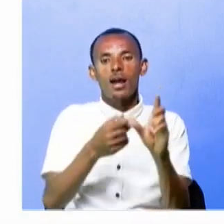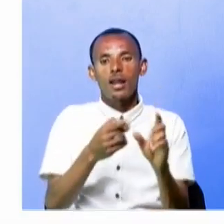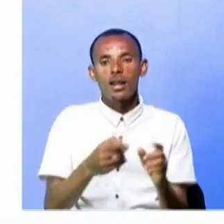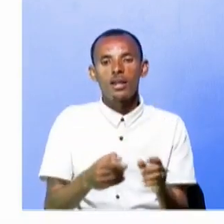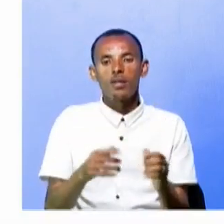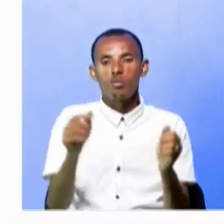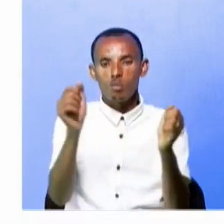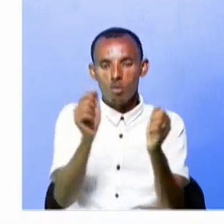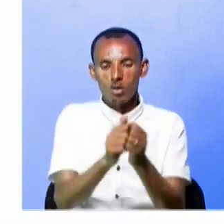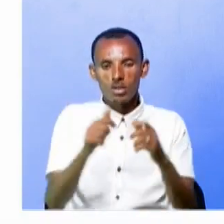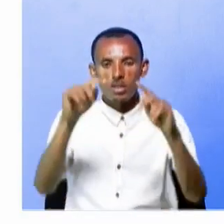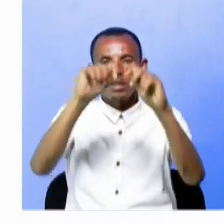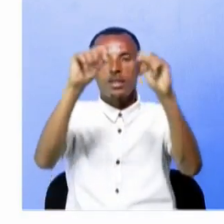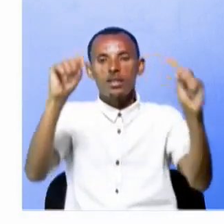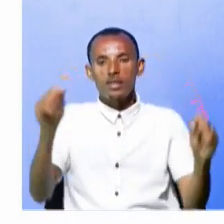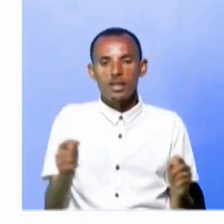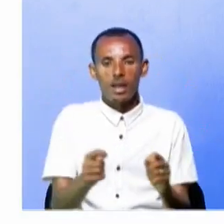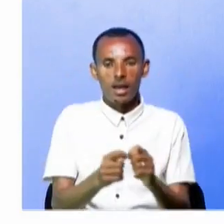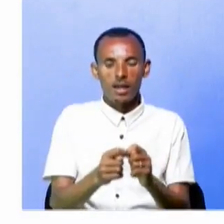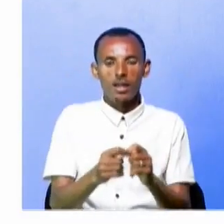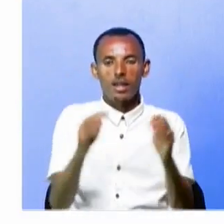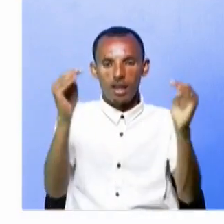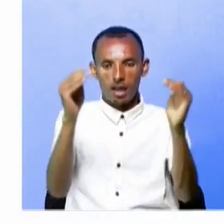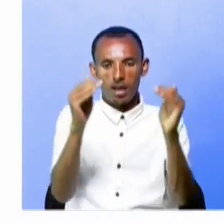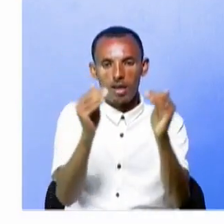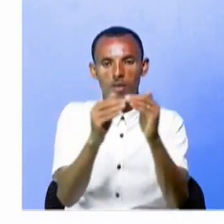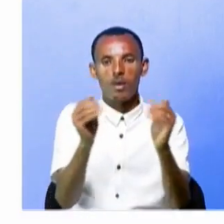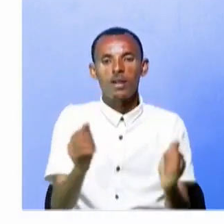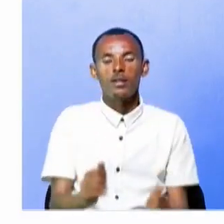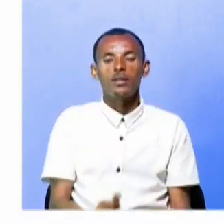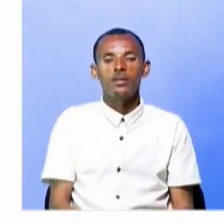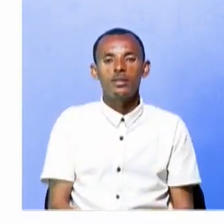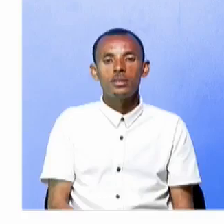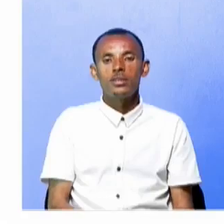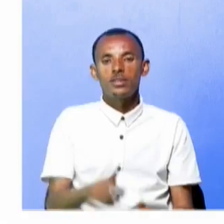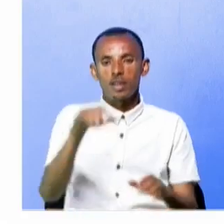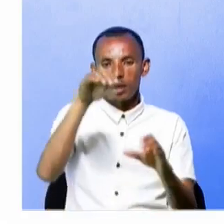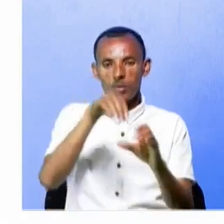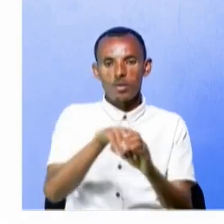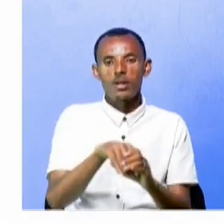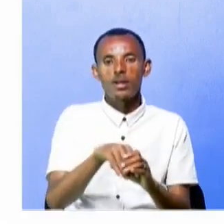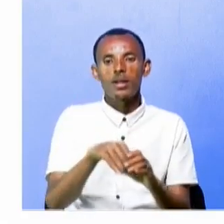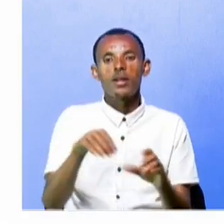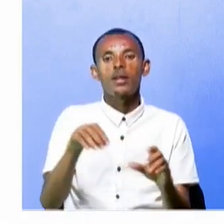in both triangles are congruent. The included angle